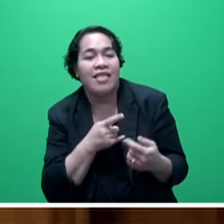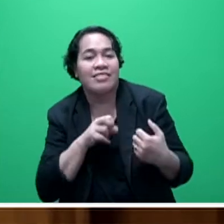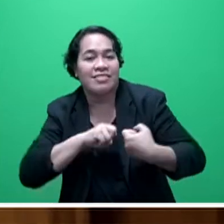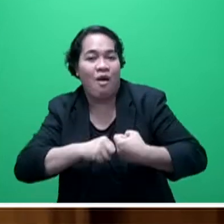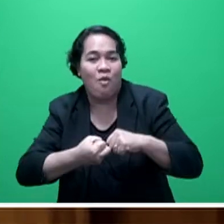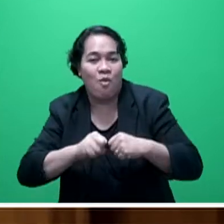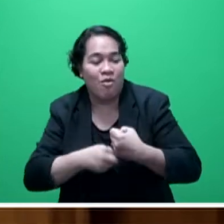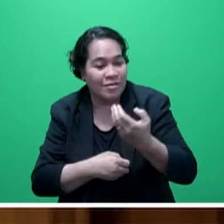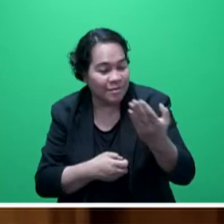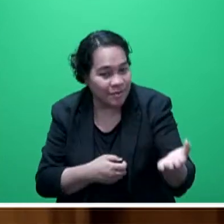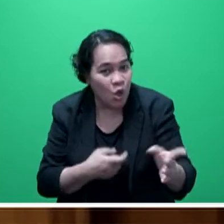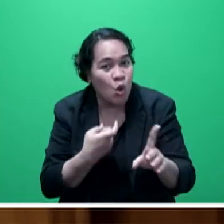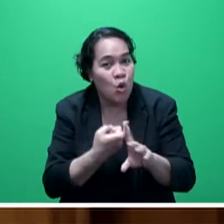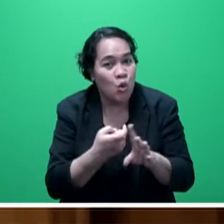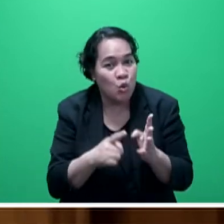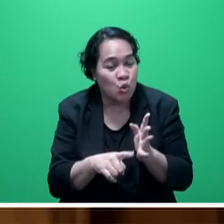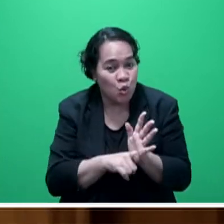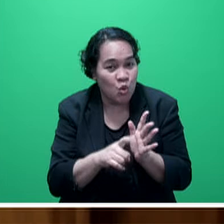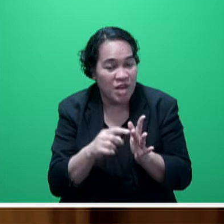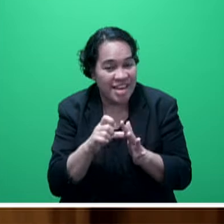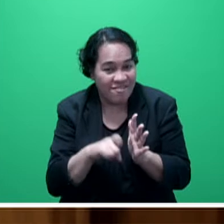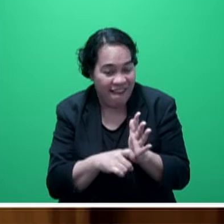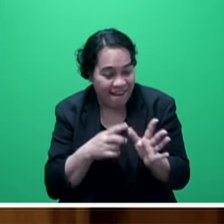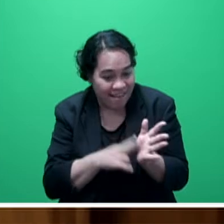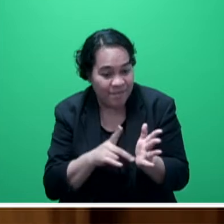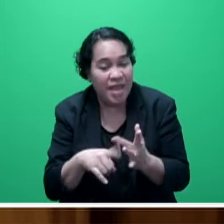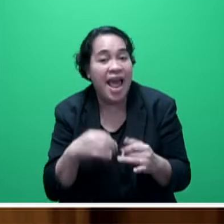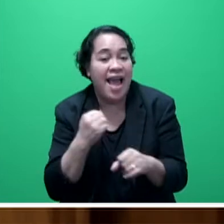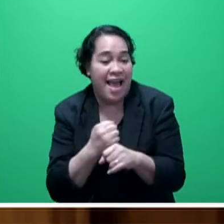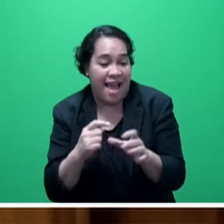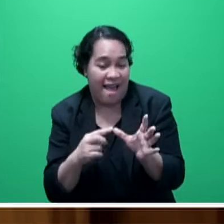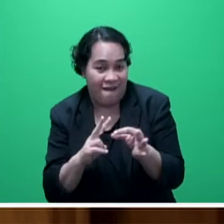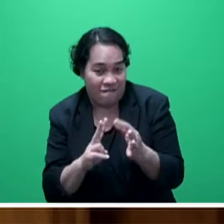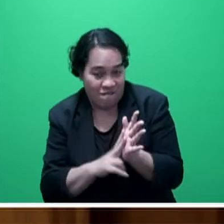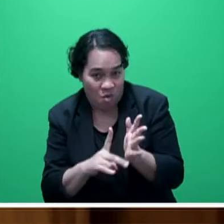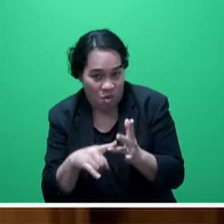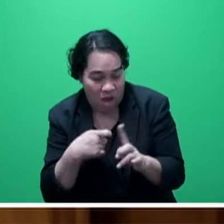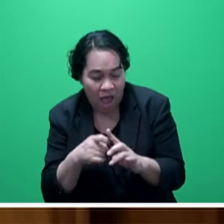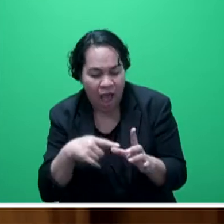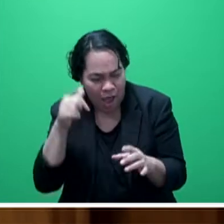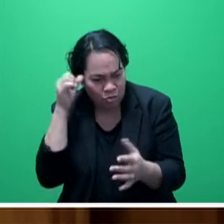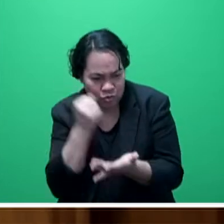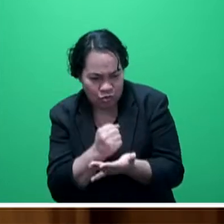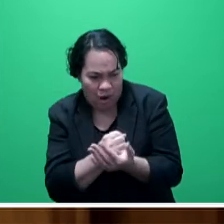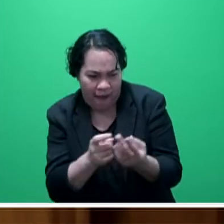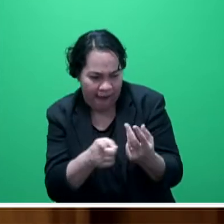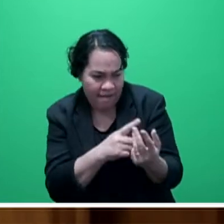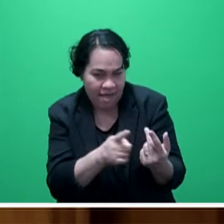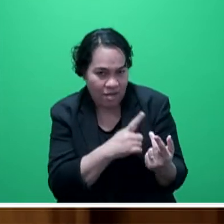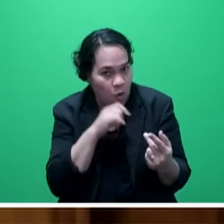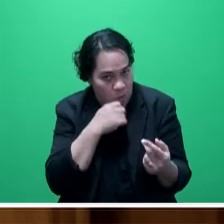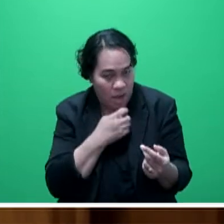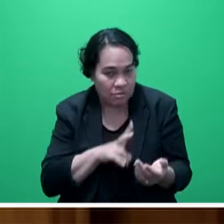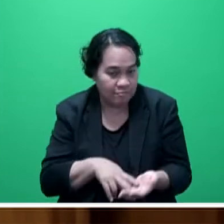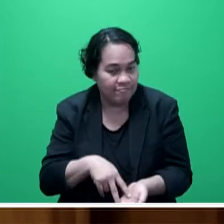Honourable Kurindrani and Honourable Ngavoka. And I'm pretty sure Honourable Saukuru, Honourable Matentombua and